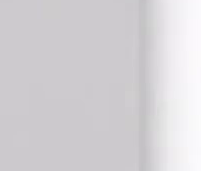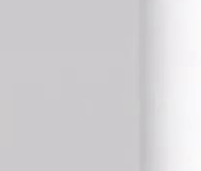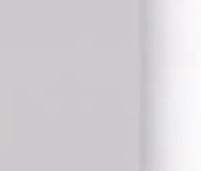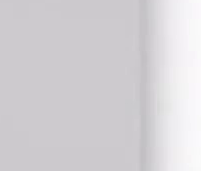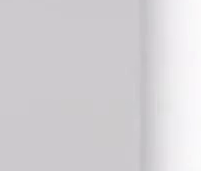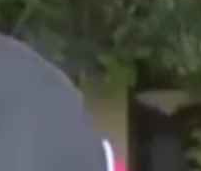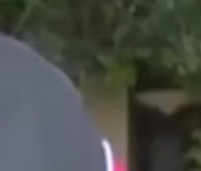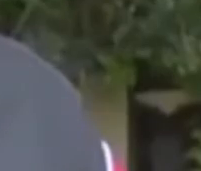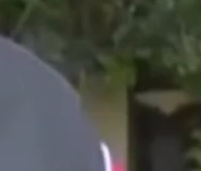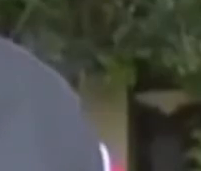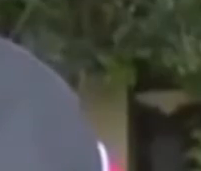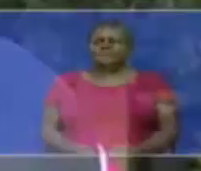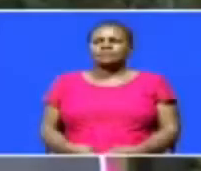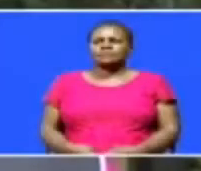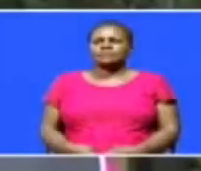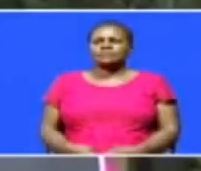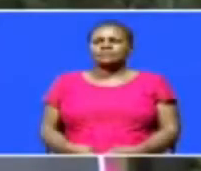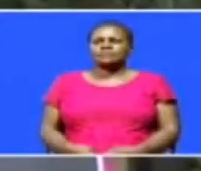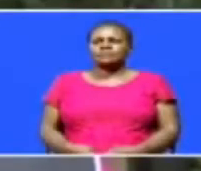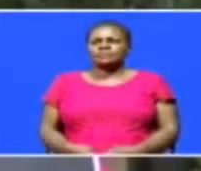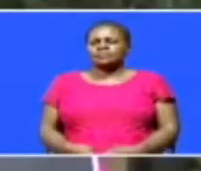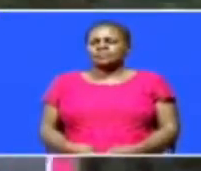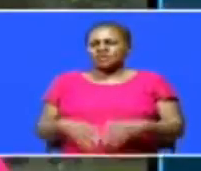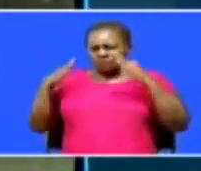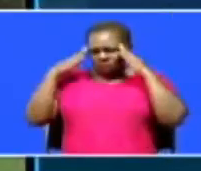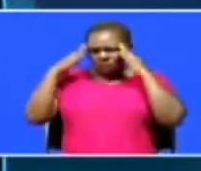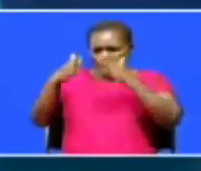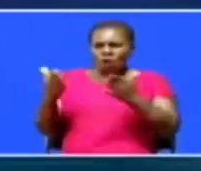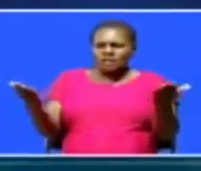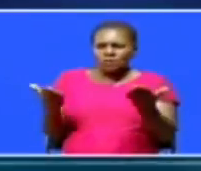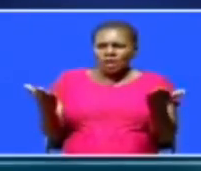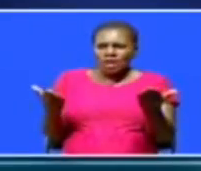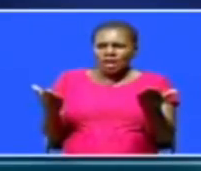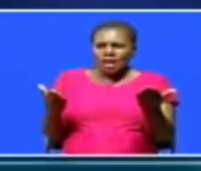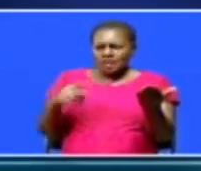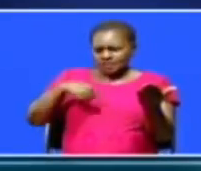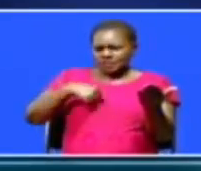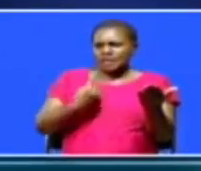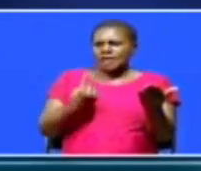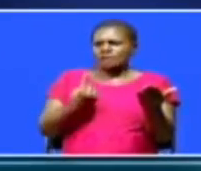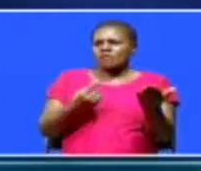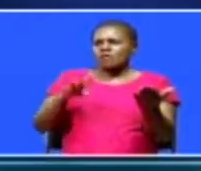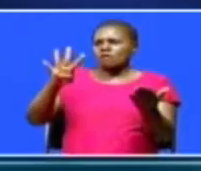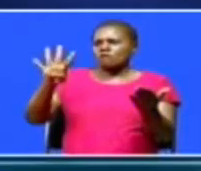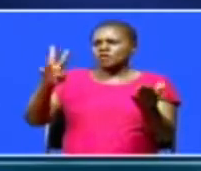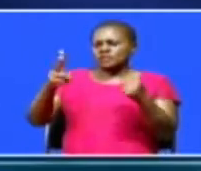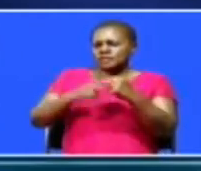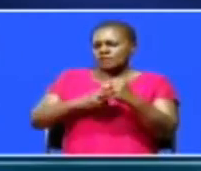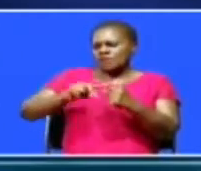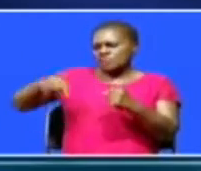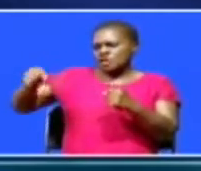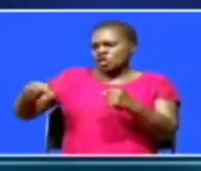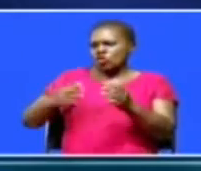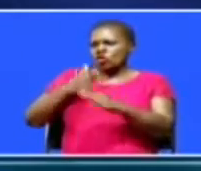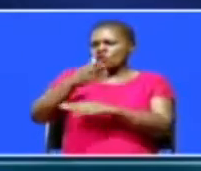job creation. The perspective that needs to be looked at is that we are not only the 47 million plus, but